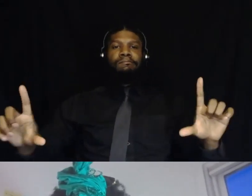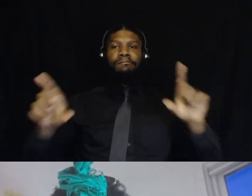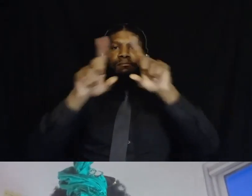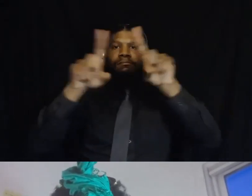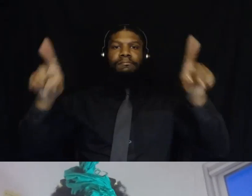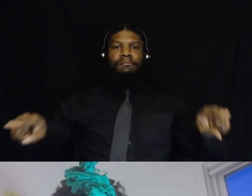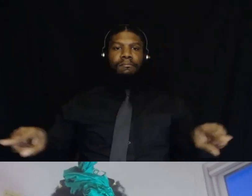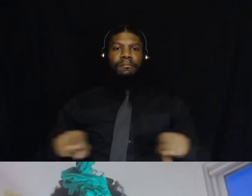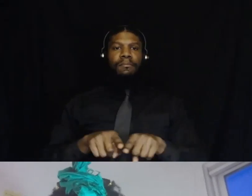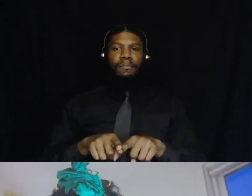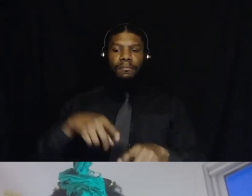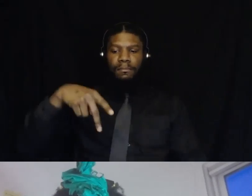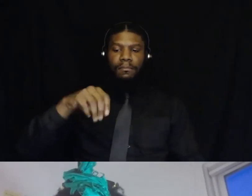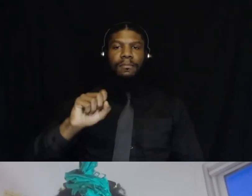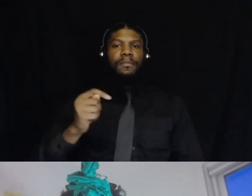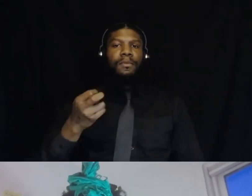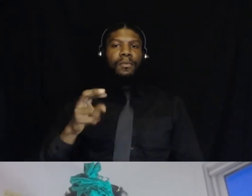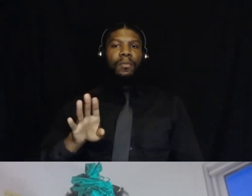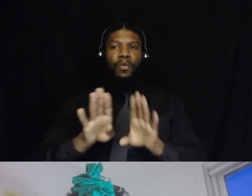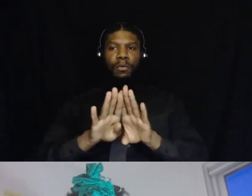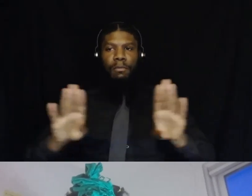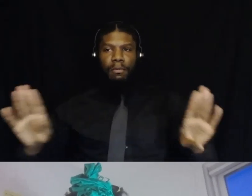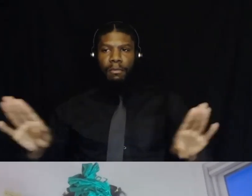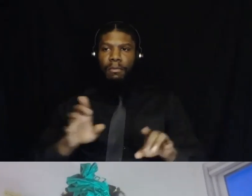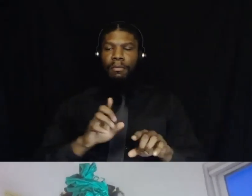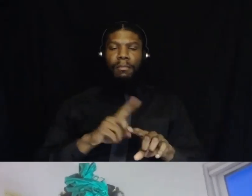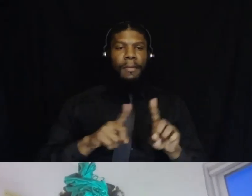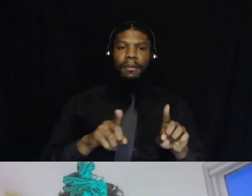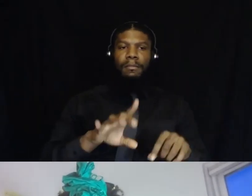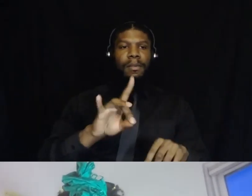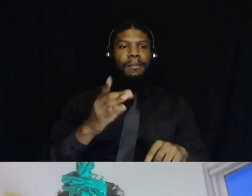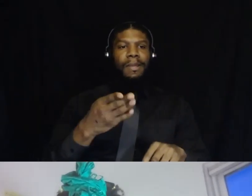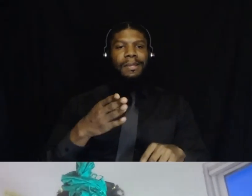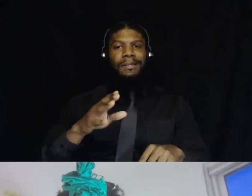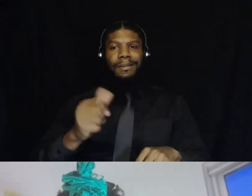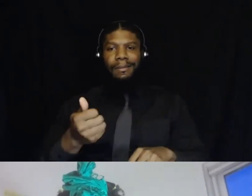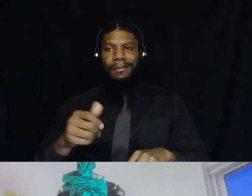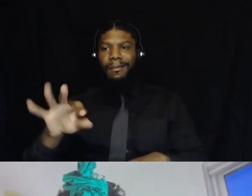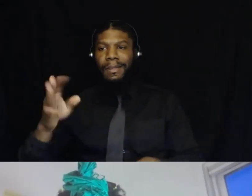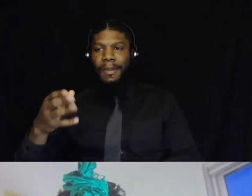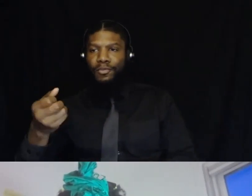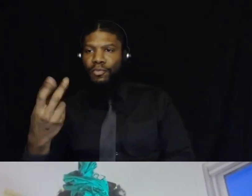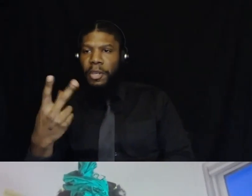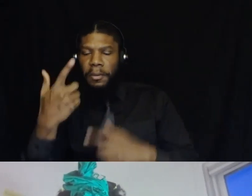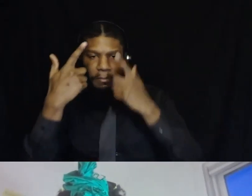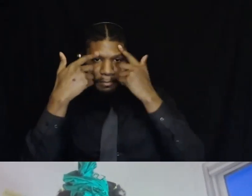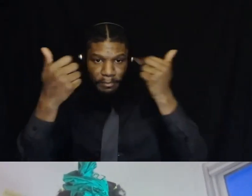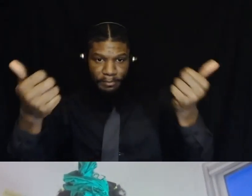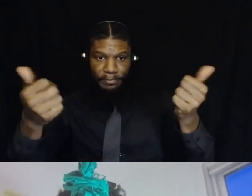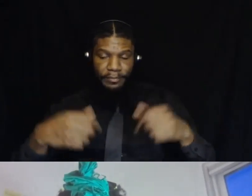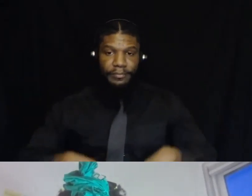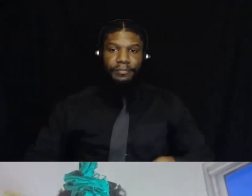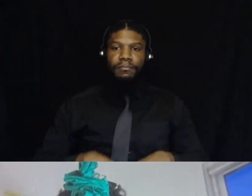up to you and what you have. Let's see. And then also, if you are not joining us